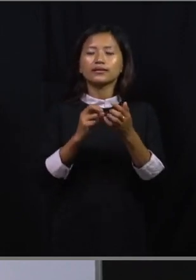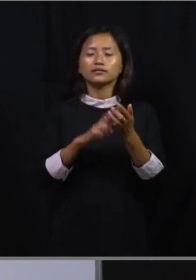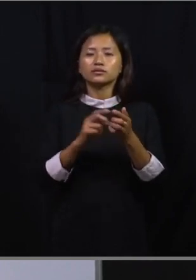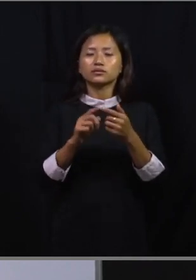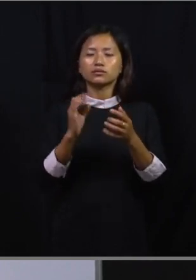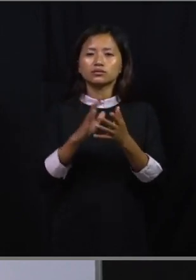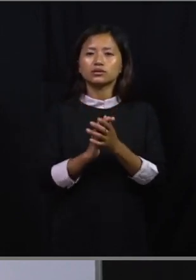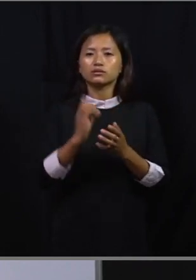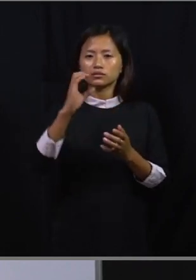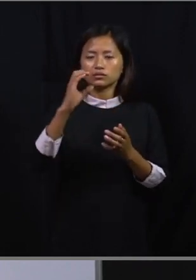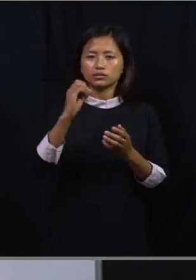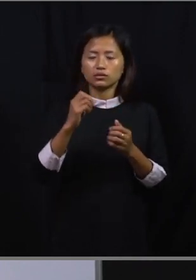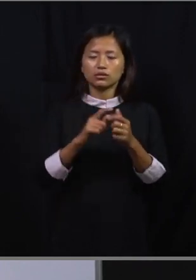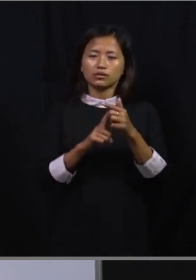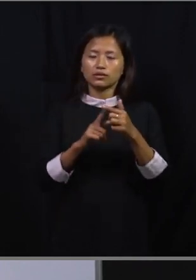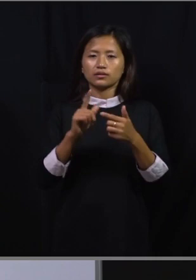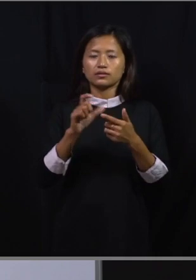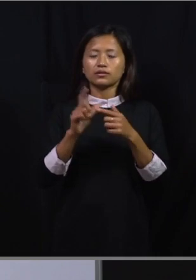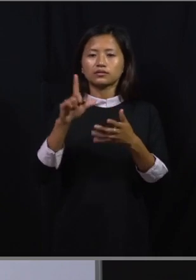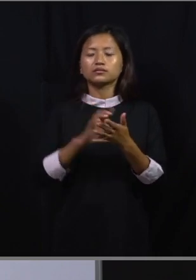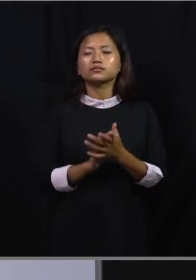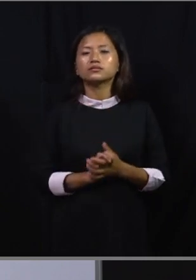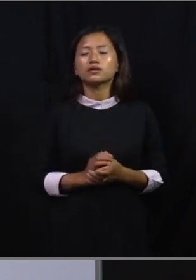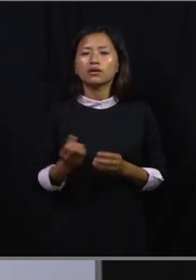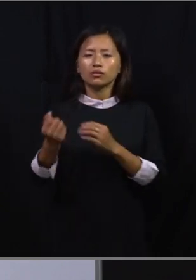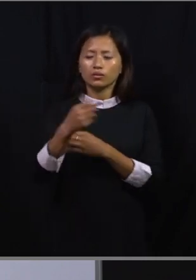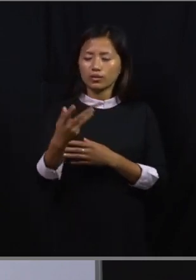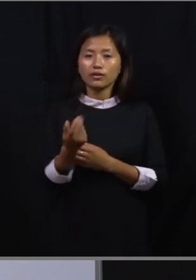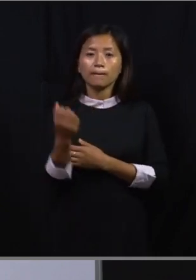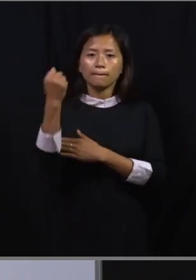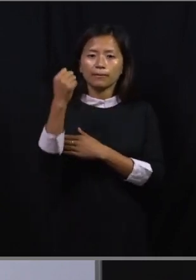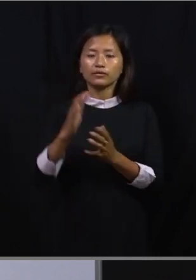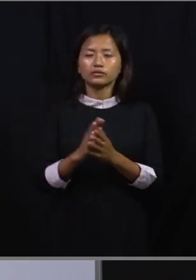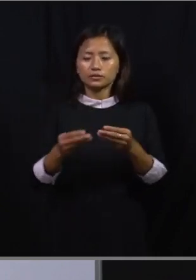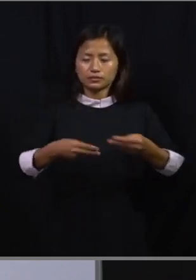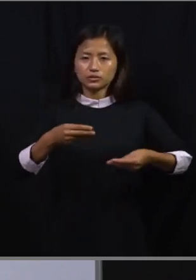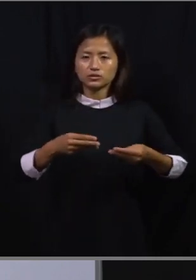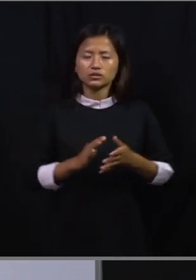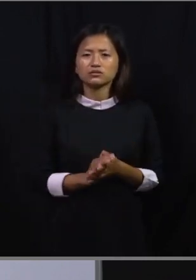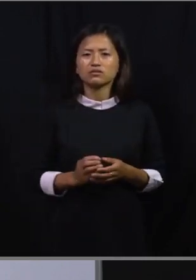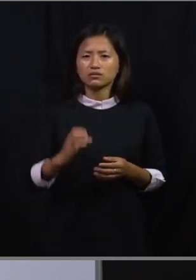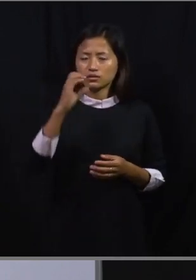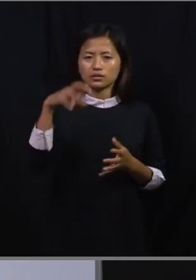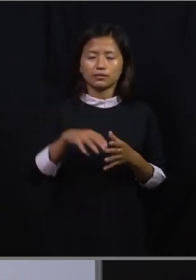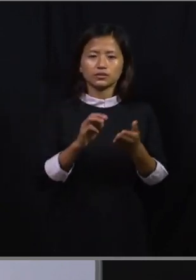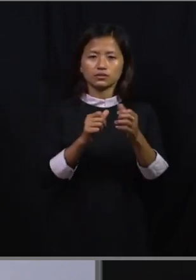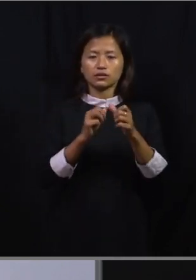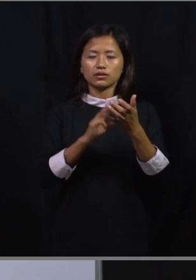Neocolonialism. This is a new type of colonialism where a powerful country or a powerful business, or we can say the